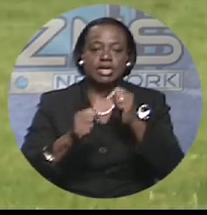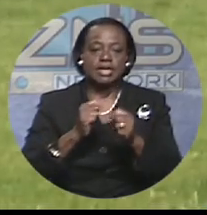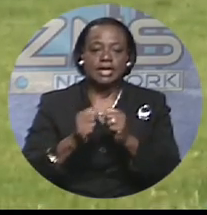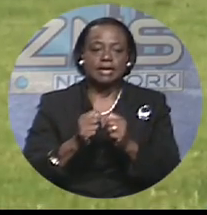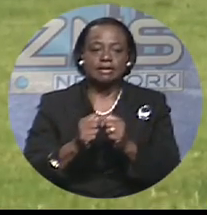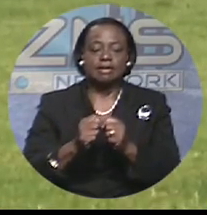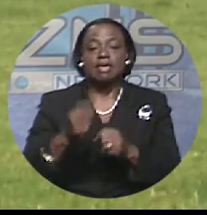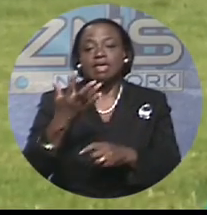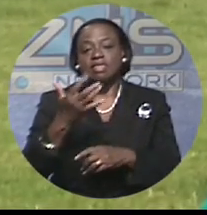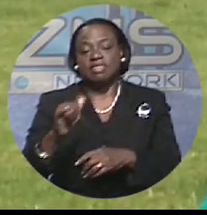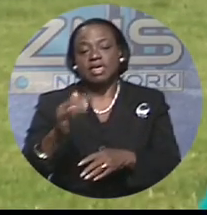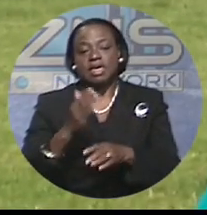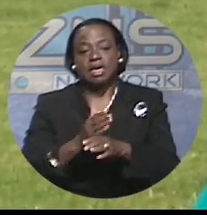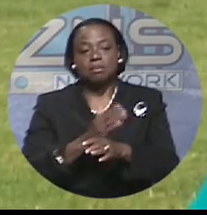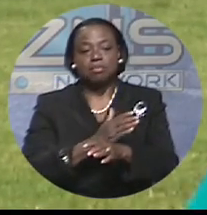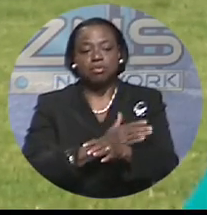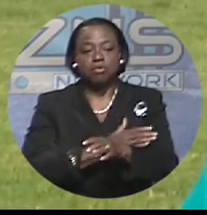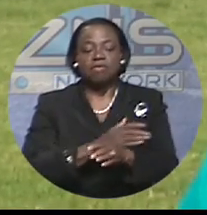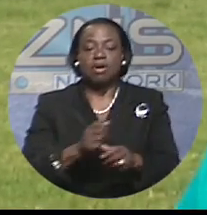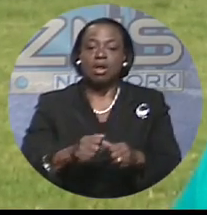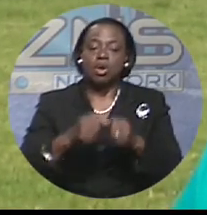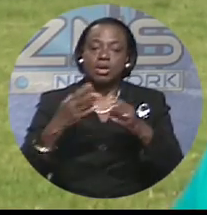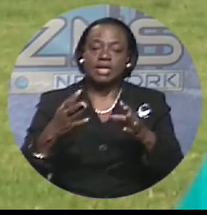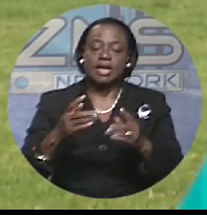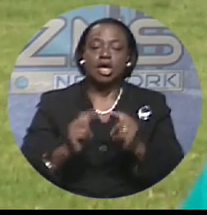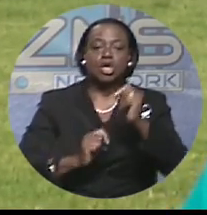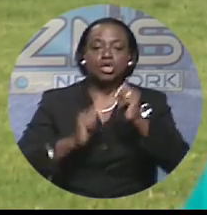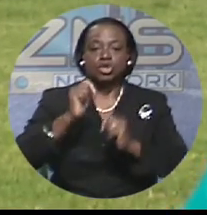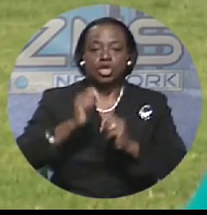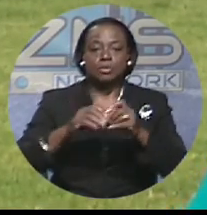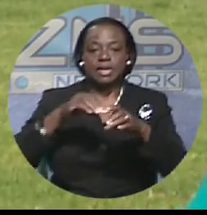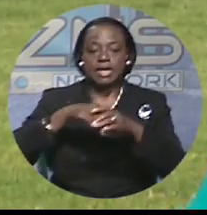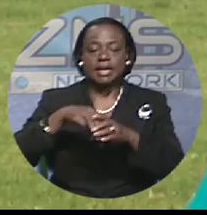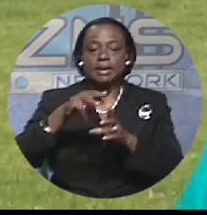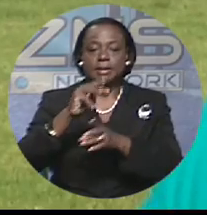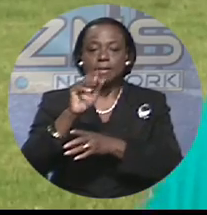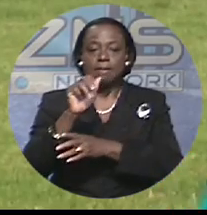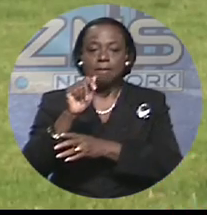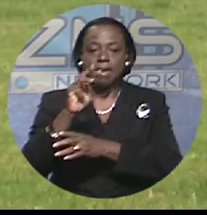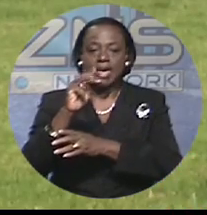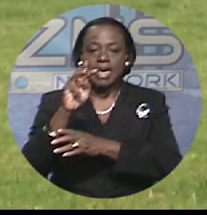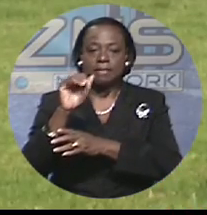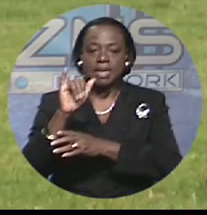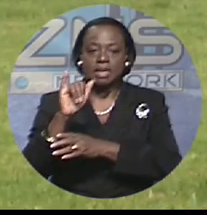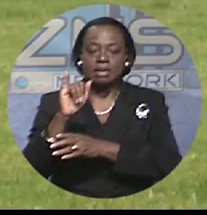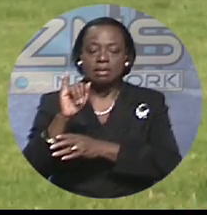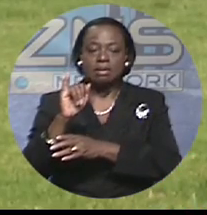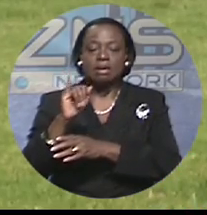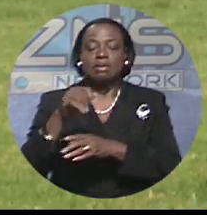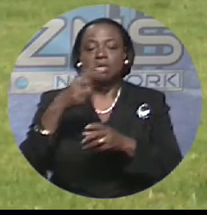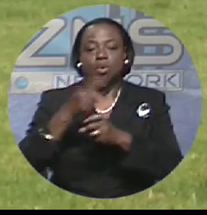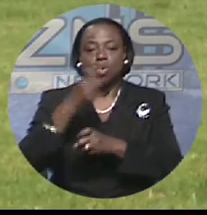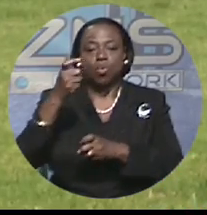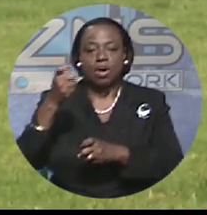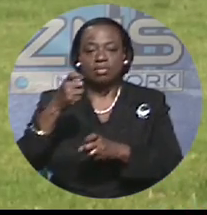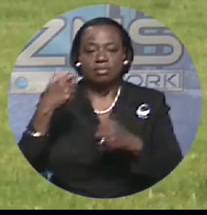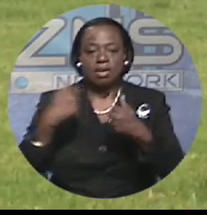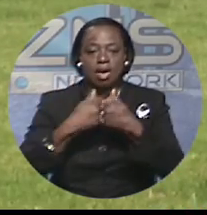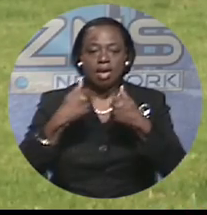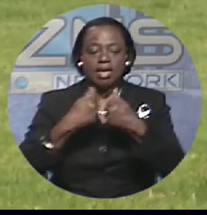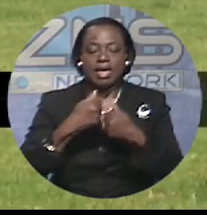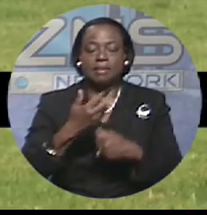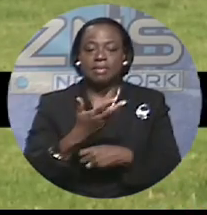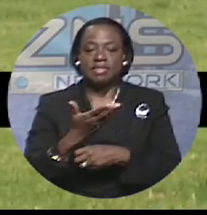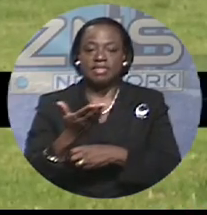improved a lot. They had a tournament in Miami about a month or two ago, where they actually won the game over there. They were